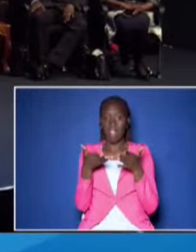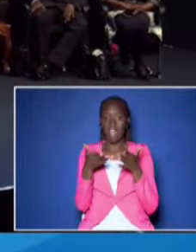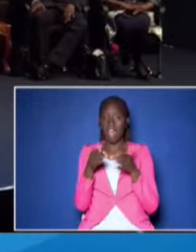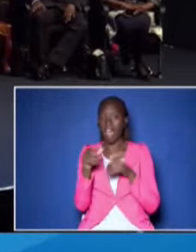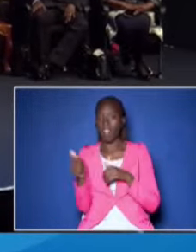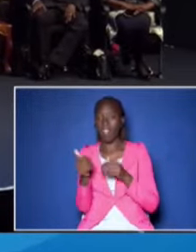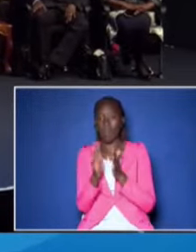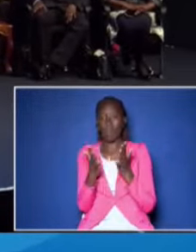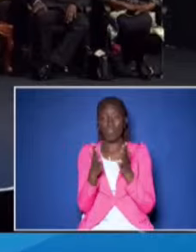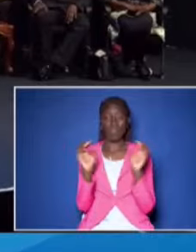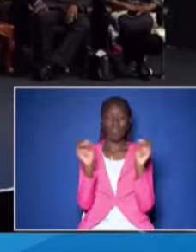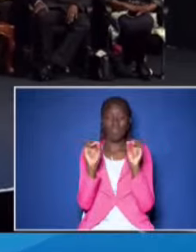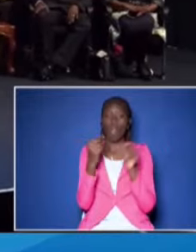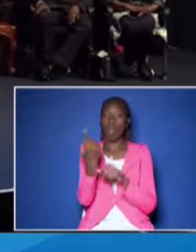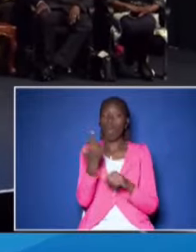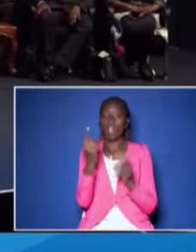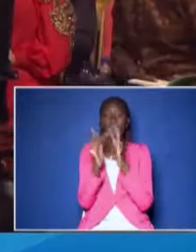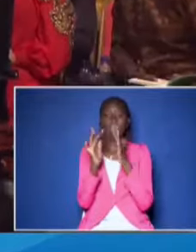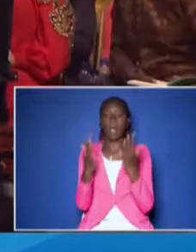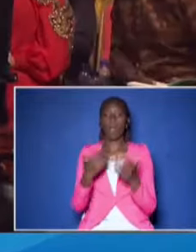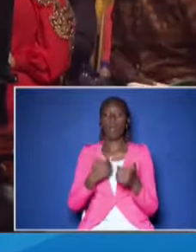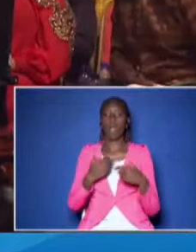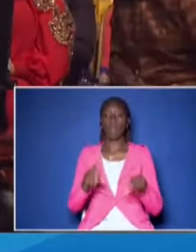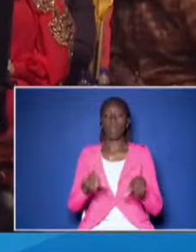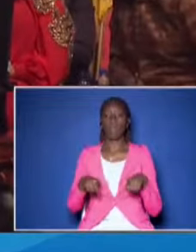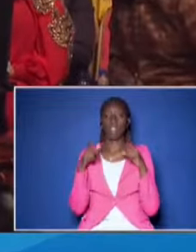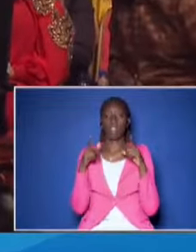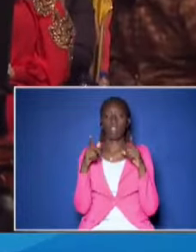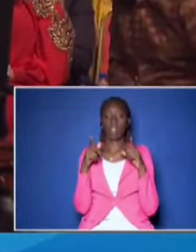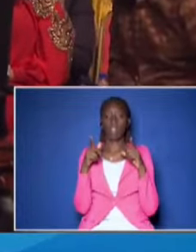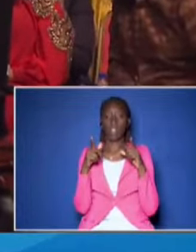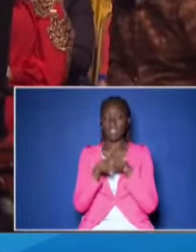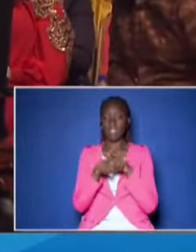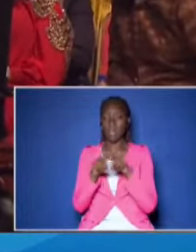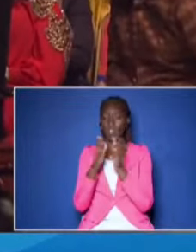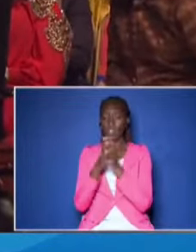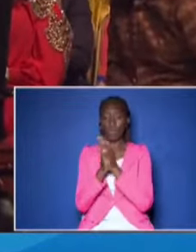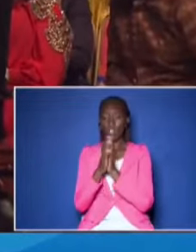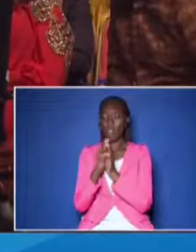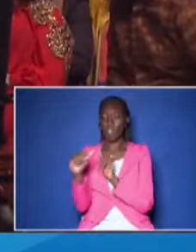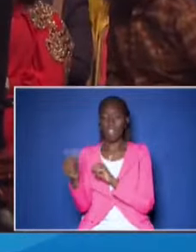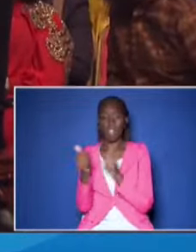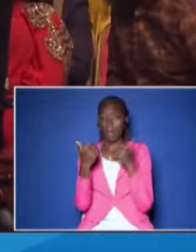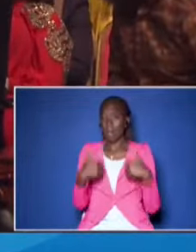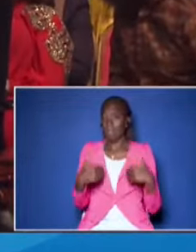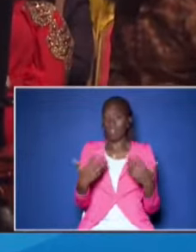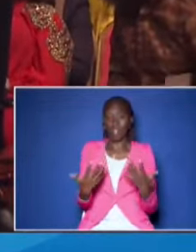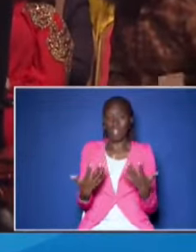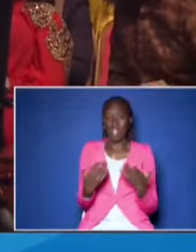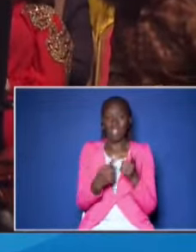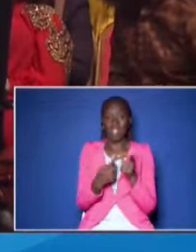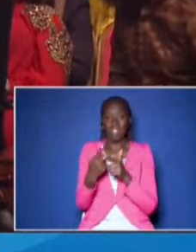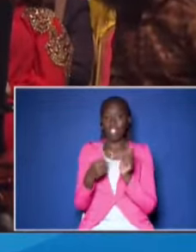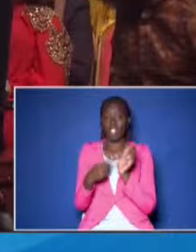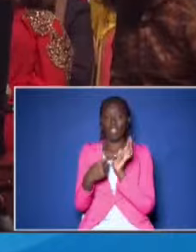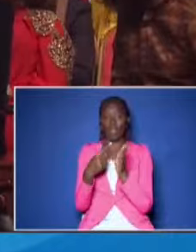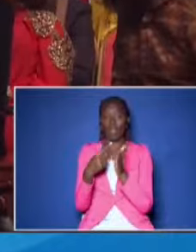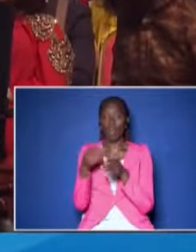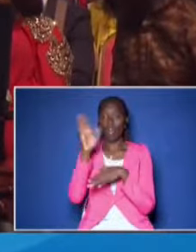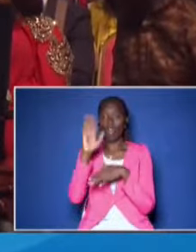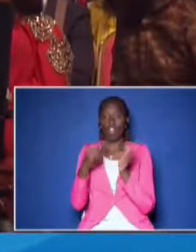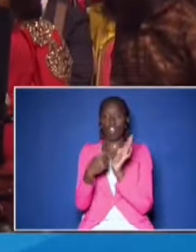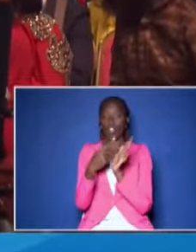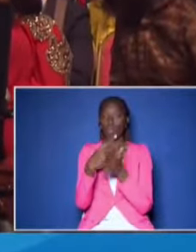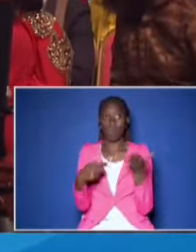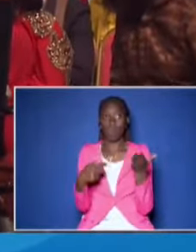it somebody's story somebody's message somebody who tells you what God showed